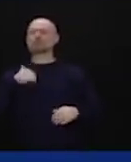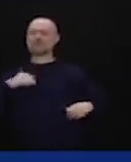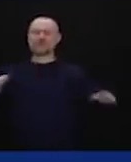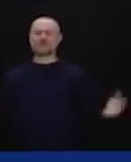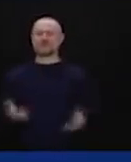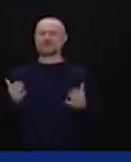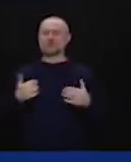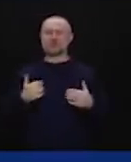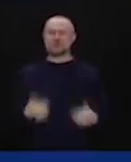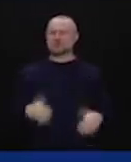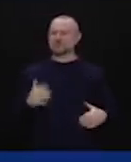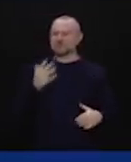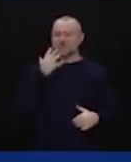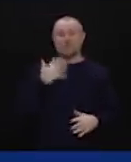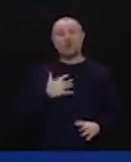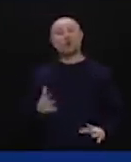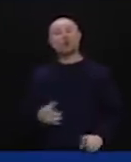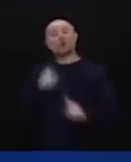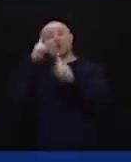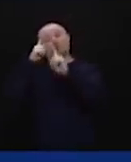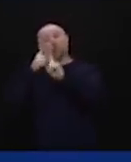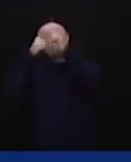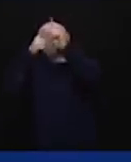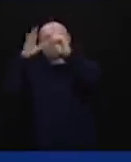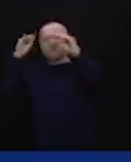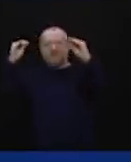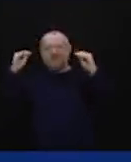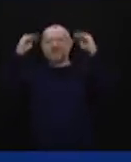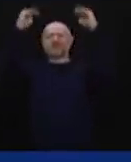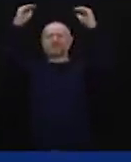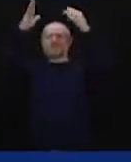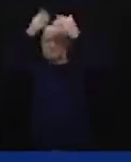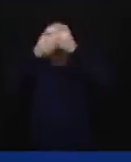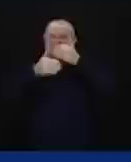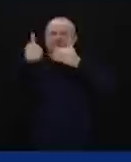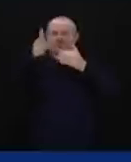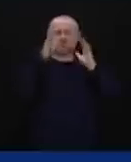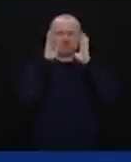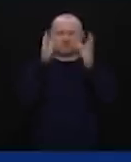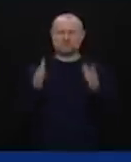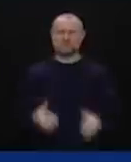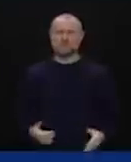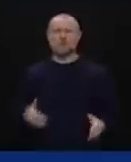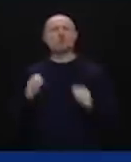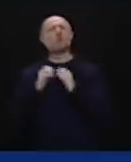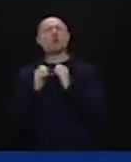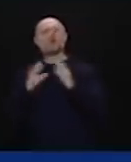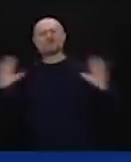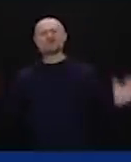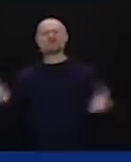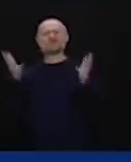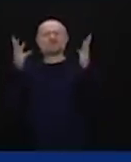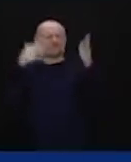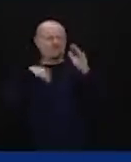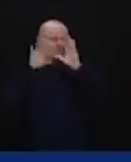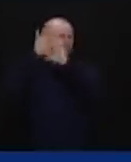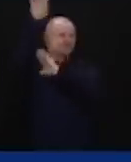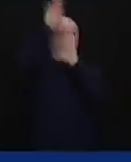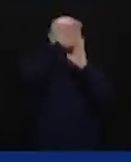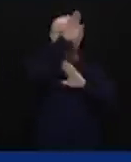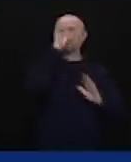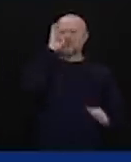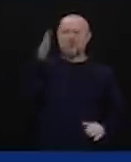such high hopes for what can happen here in the future, bringing us to even bigger and better things. As I